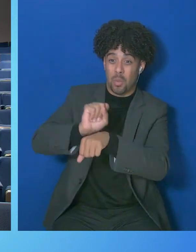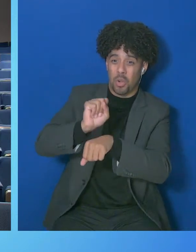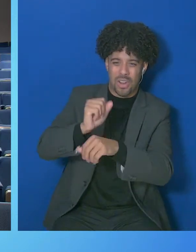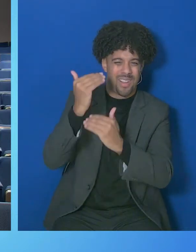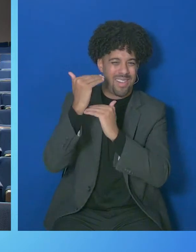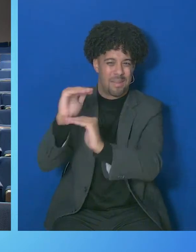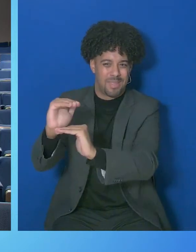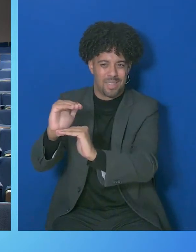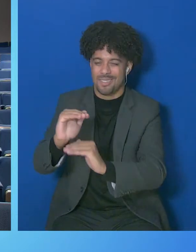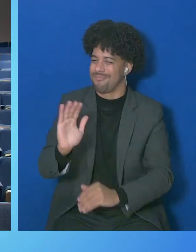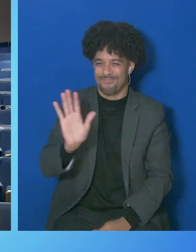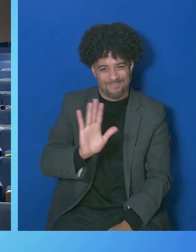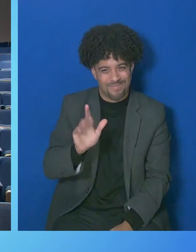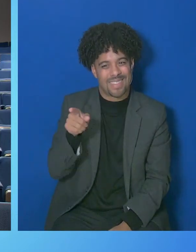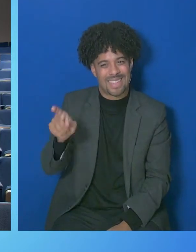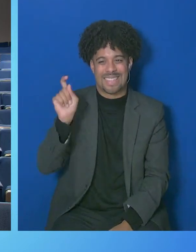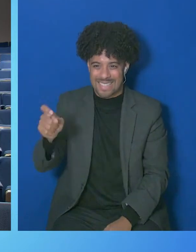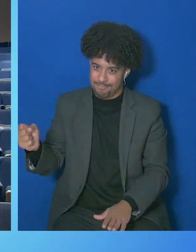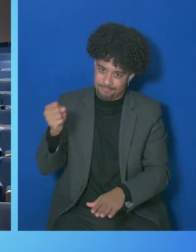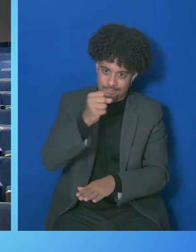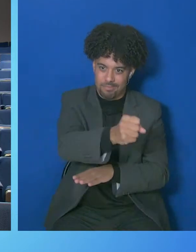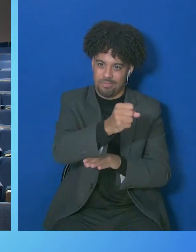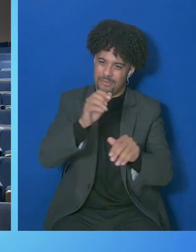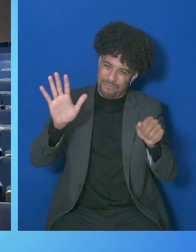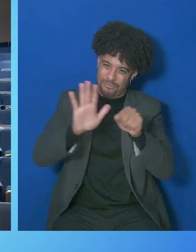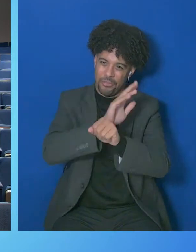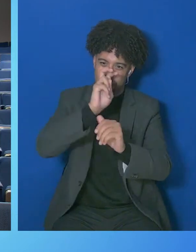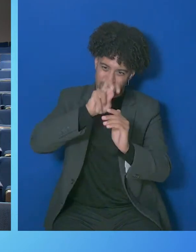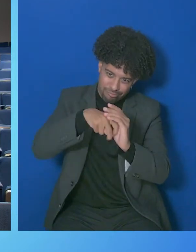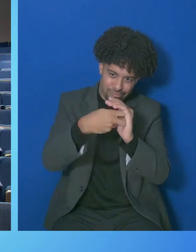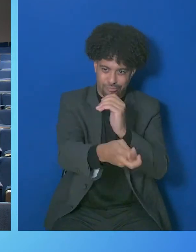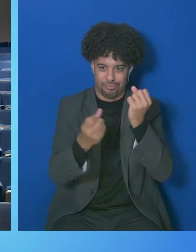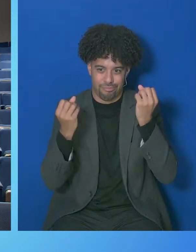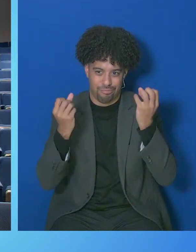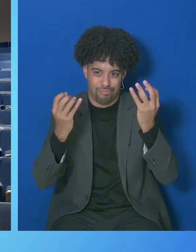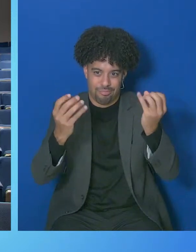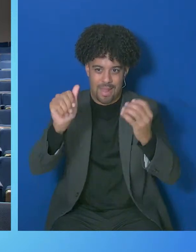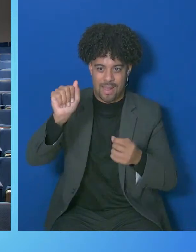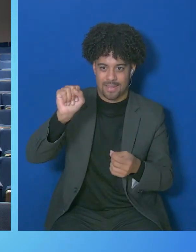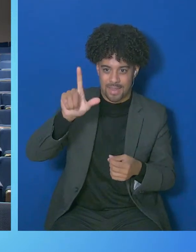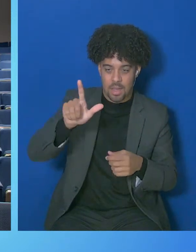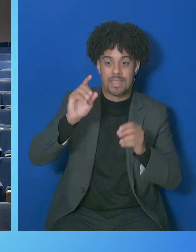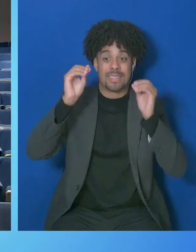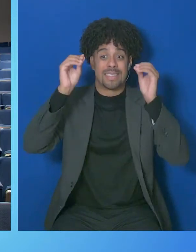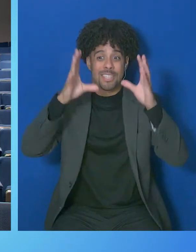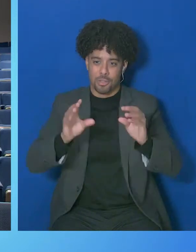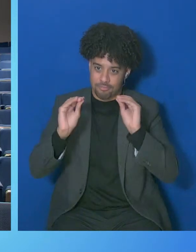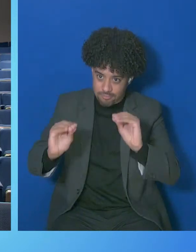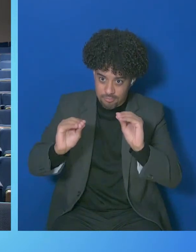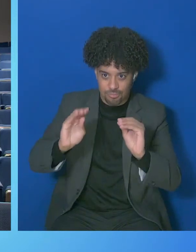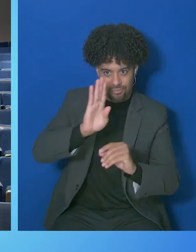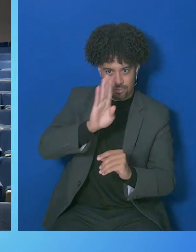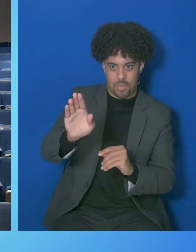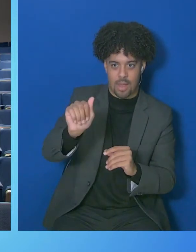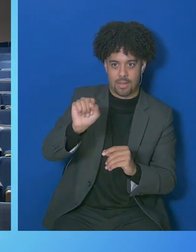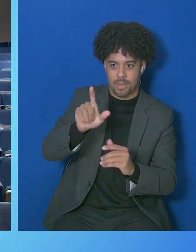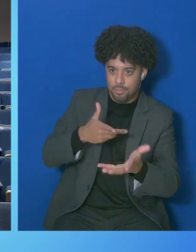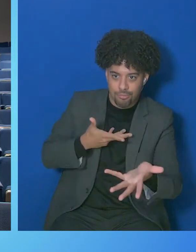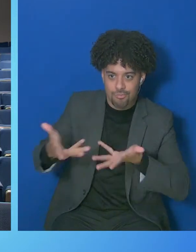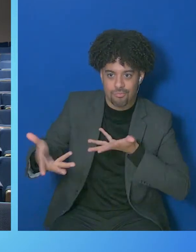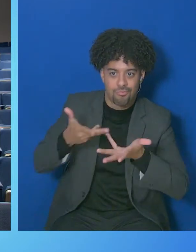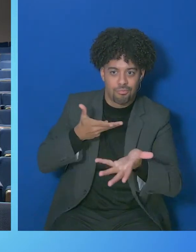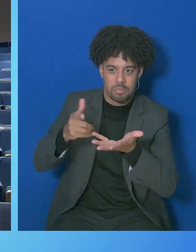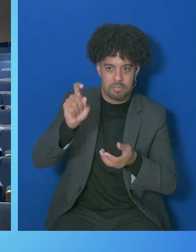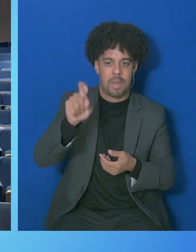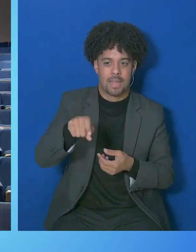full immersion in ASL, in a direct instruction of ASL in a classroom. The policy states